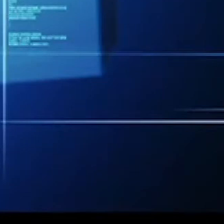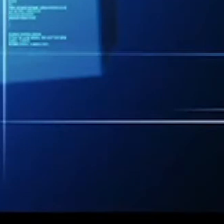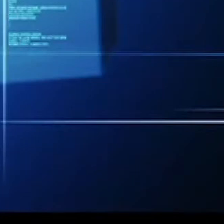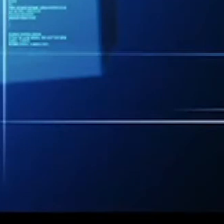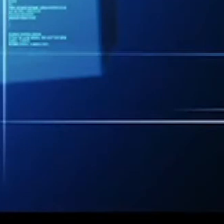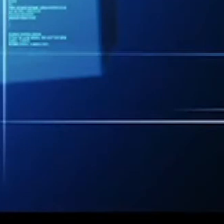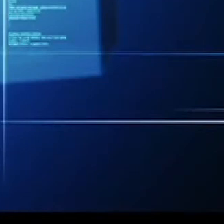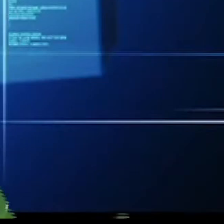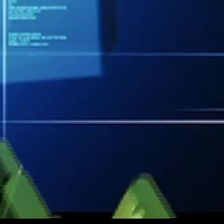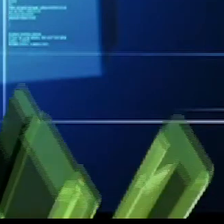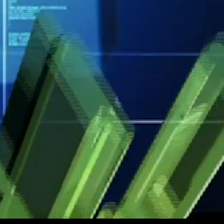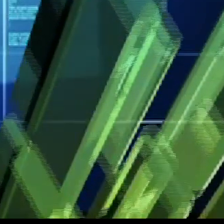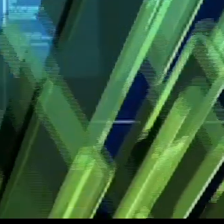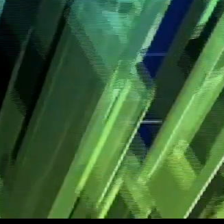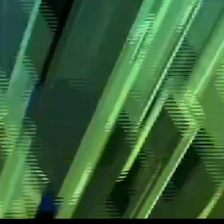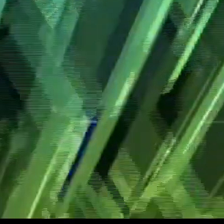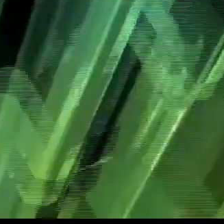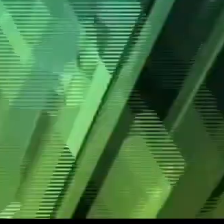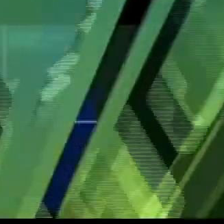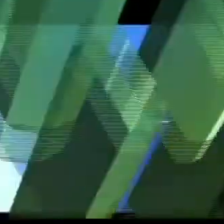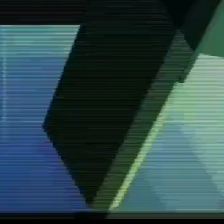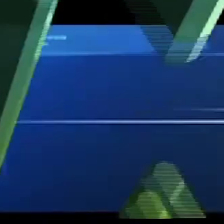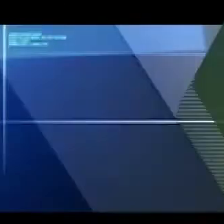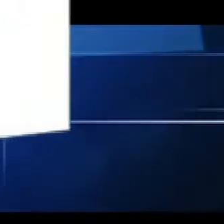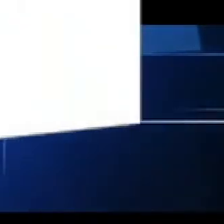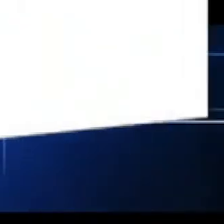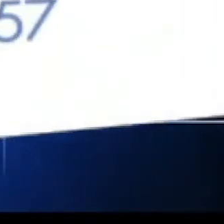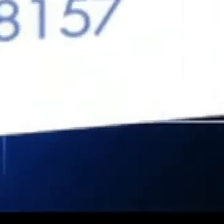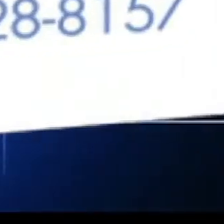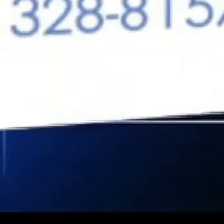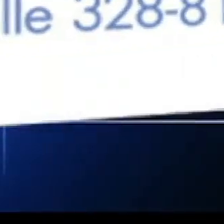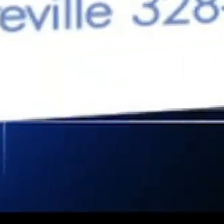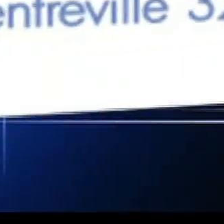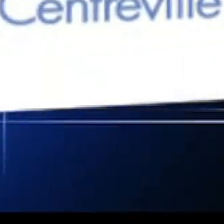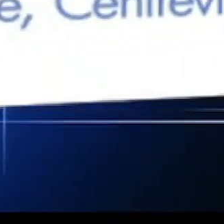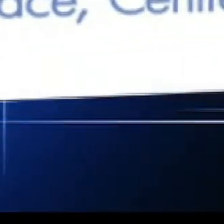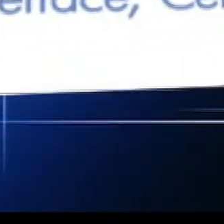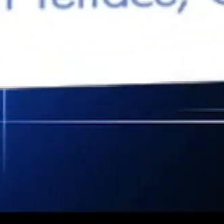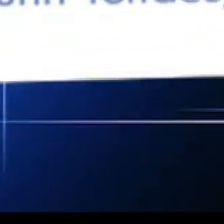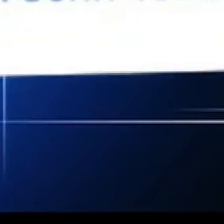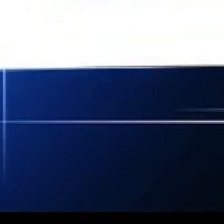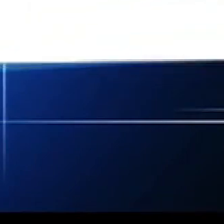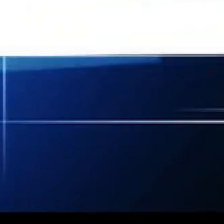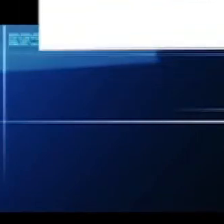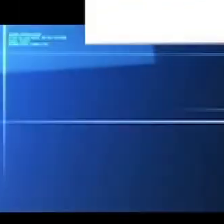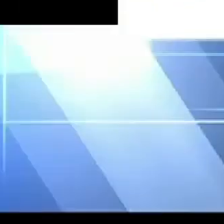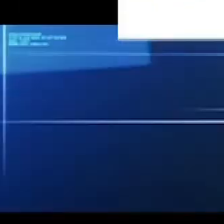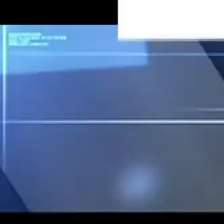This is ZNS Total Sports, brought to you by Fourth Terrace Diagnostic Center.